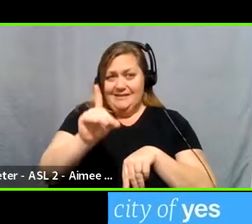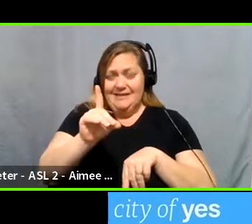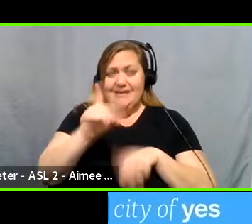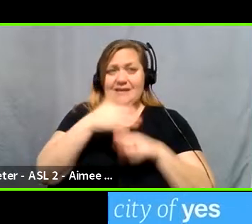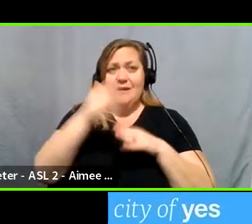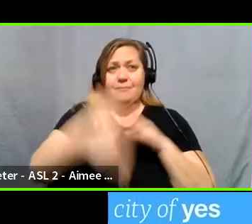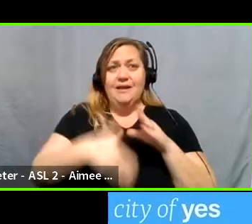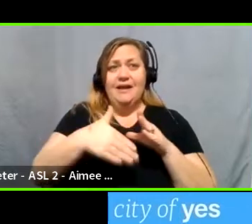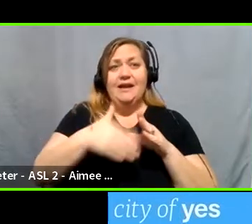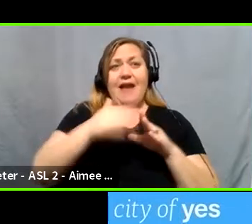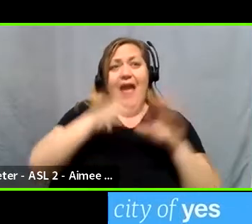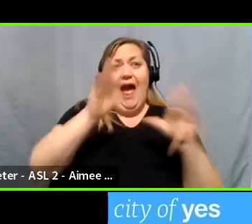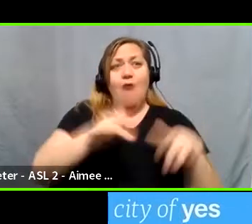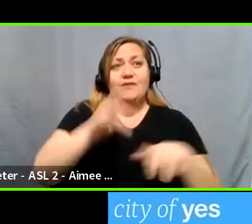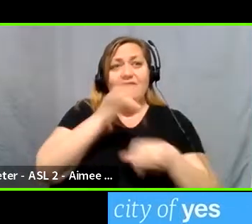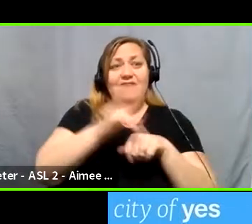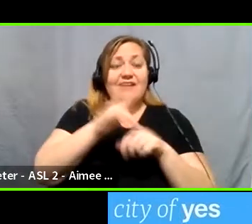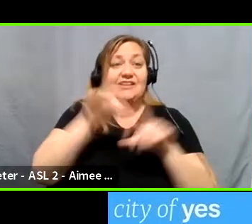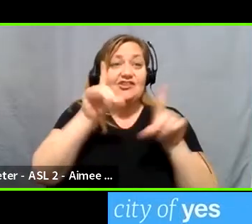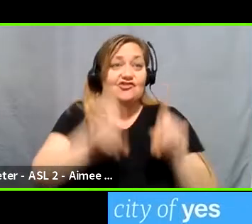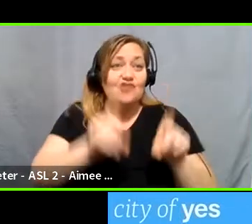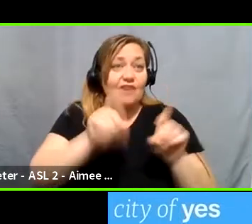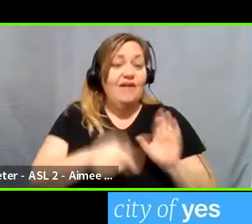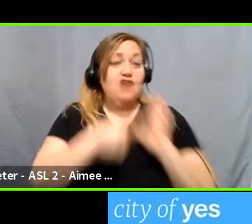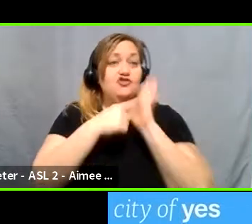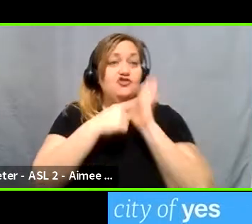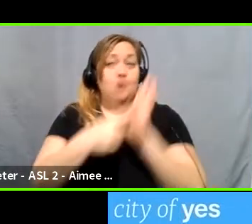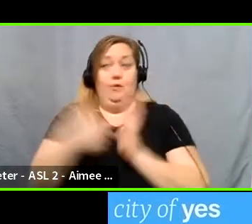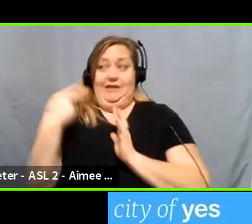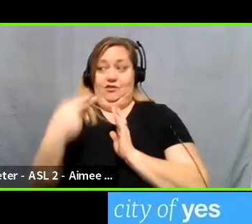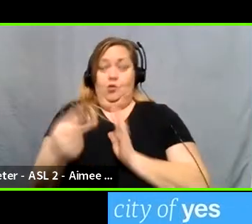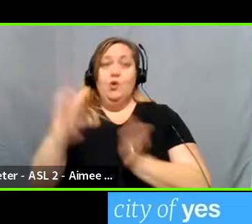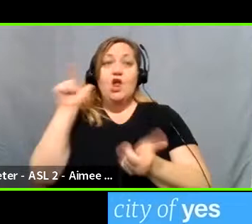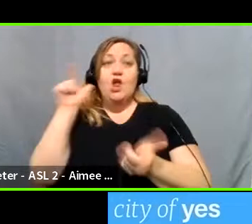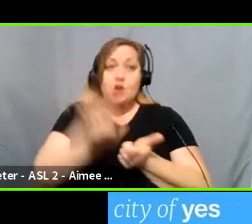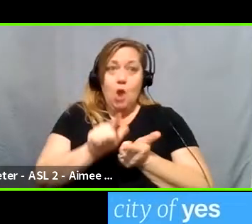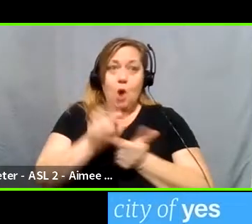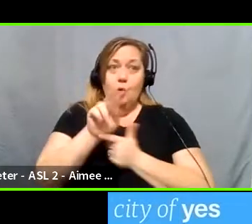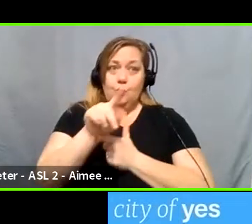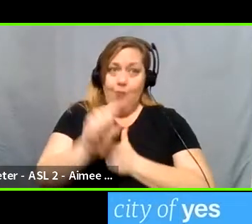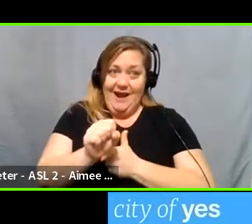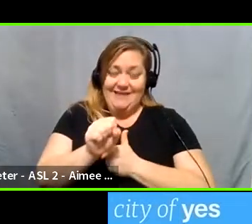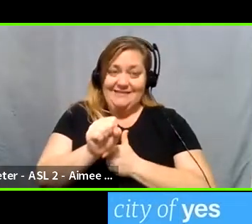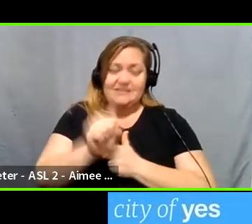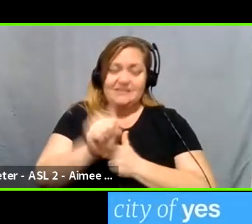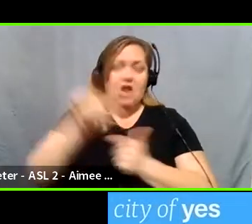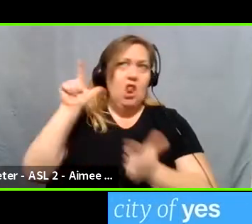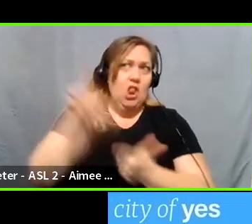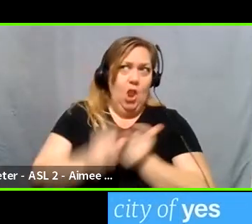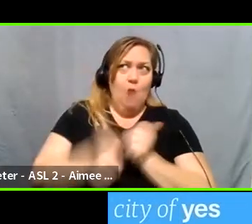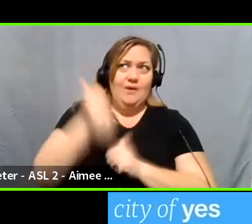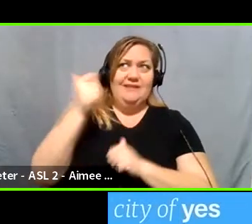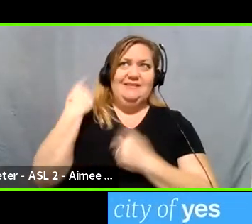its housing and vacancy survey, um, that shows historically low rates of vacancy, the lowest since, uh,